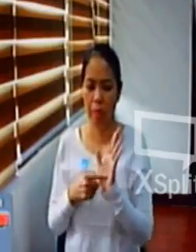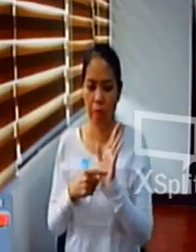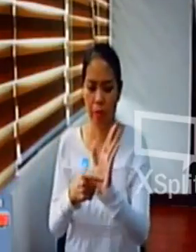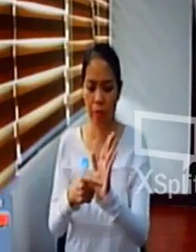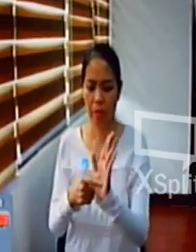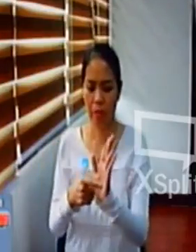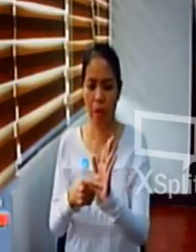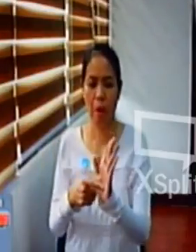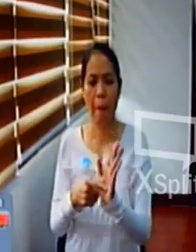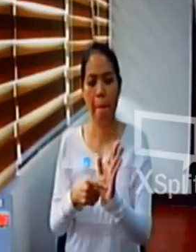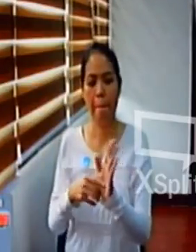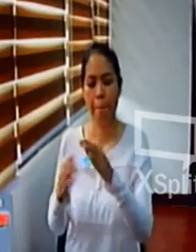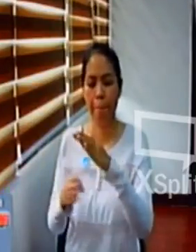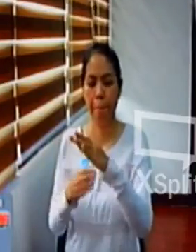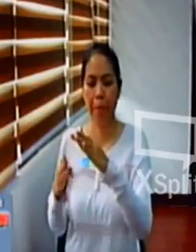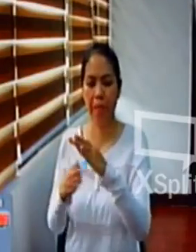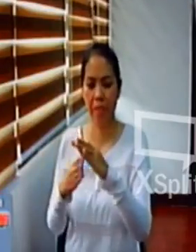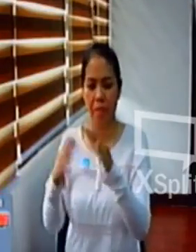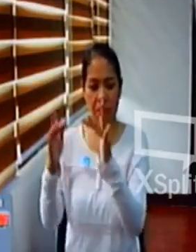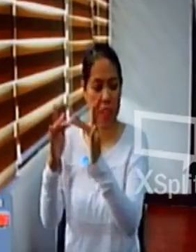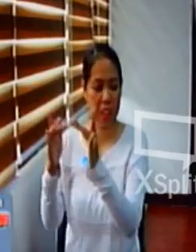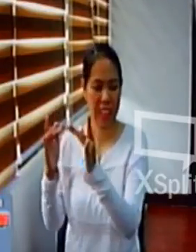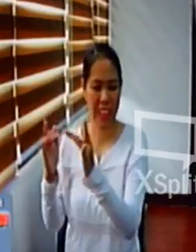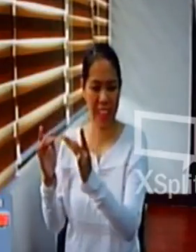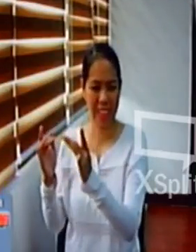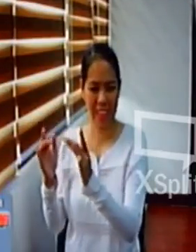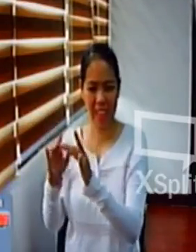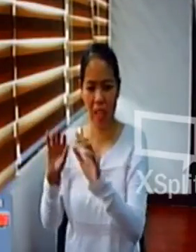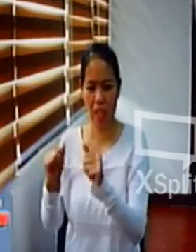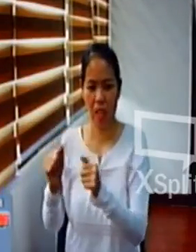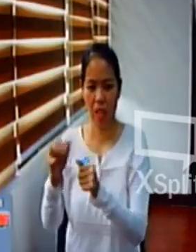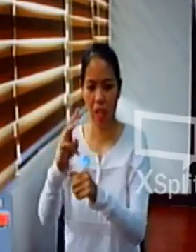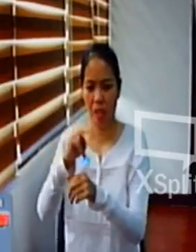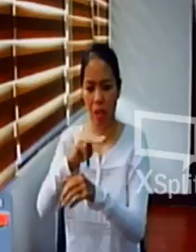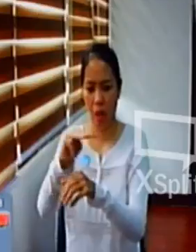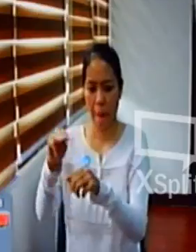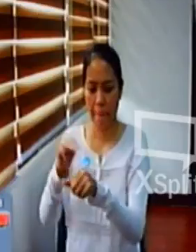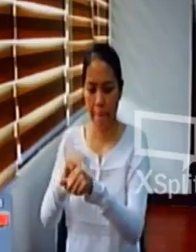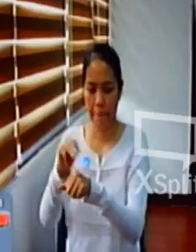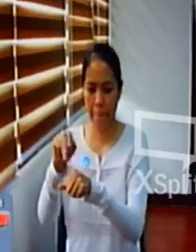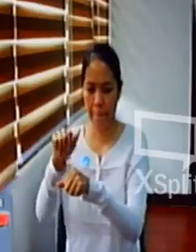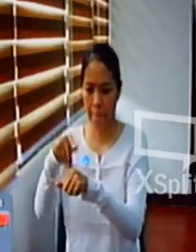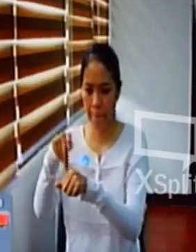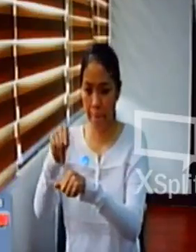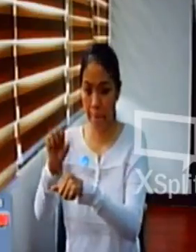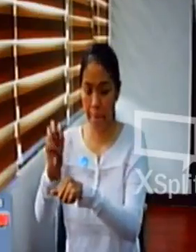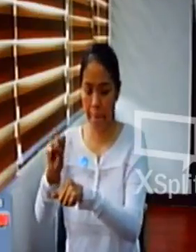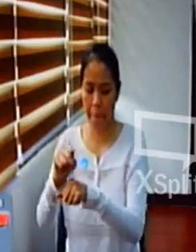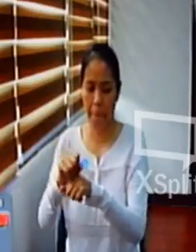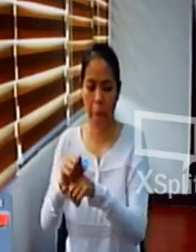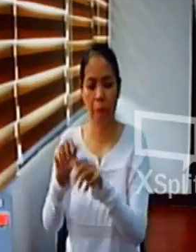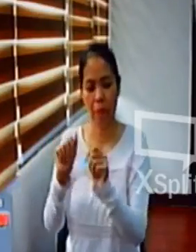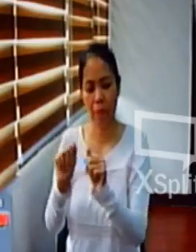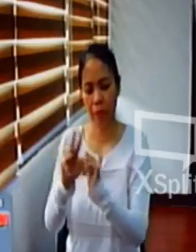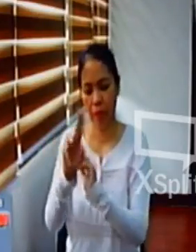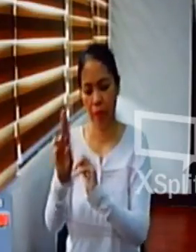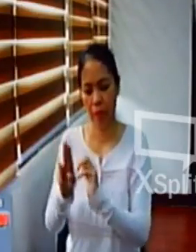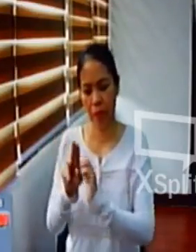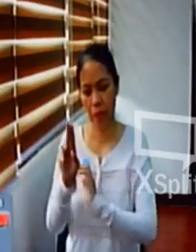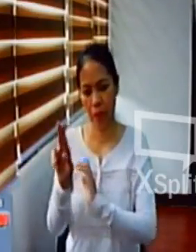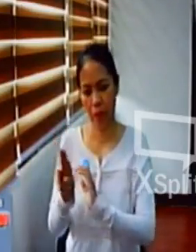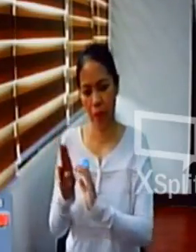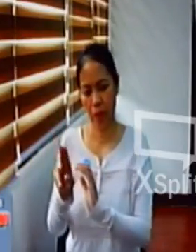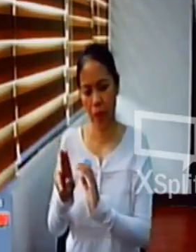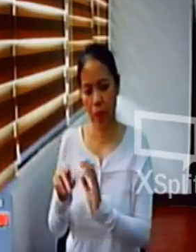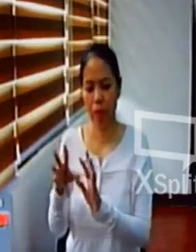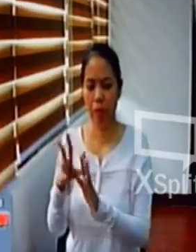satellite images and how we process the maps. We also use the maps that have been generated in the layers from the